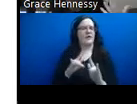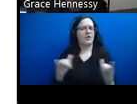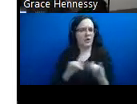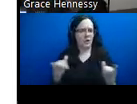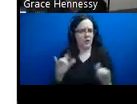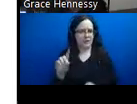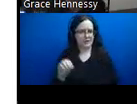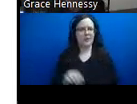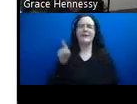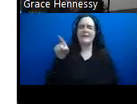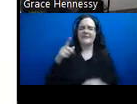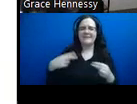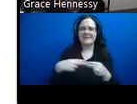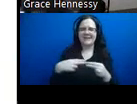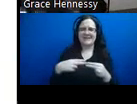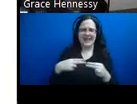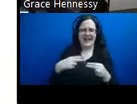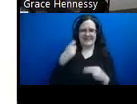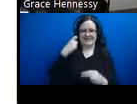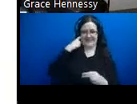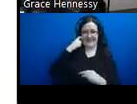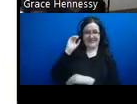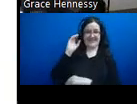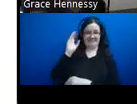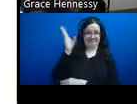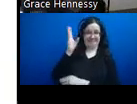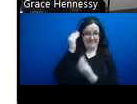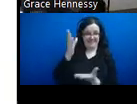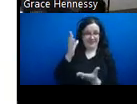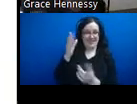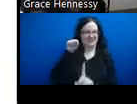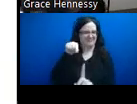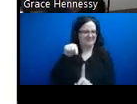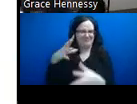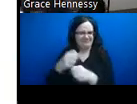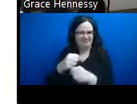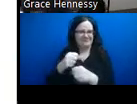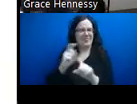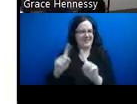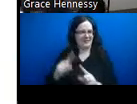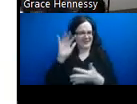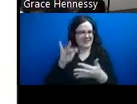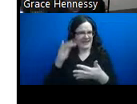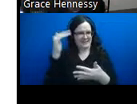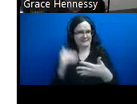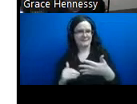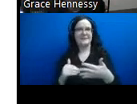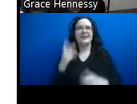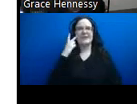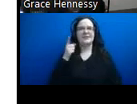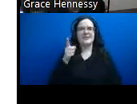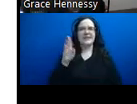of the information that I presented a few minutes ago, where with the different studies, so the two studies from Bischoff and her colleagues